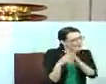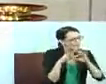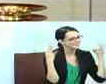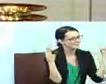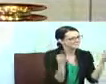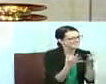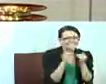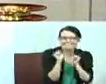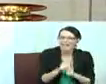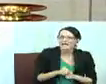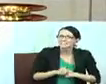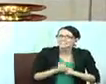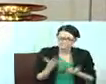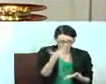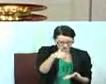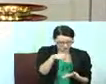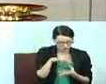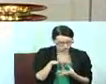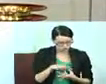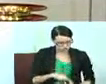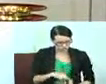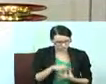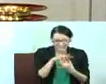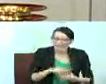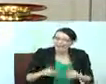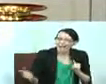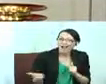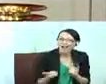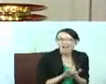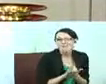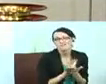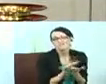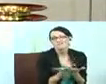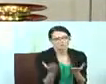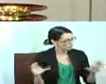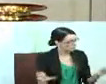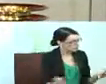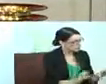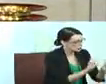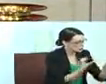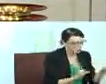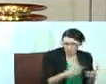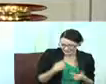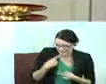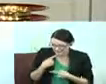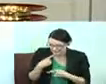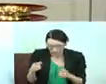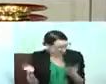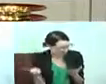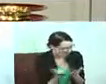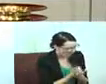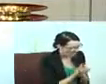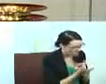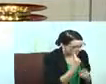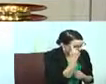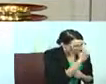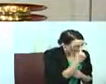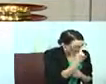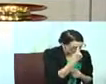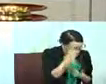can truly center ourselves so that everything we do, everything we say, everything that we